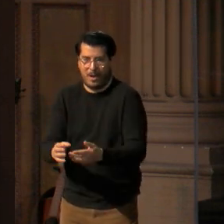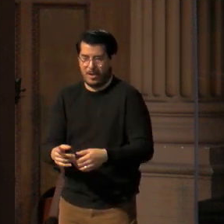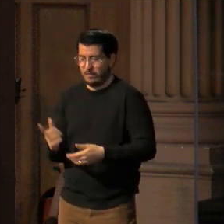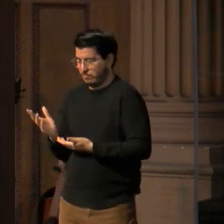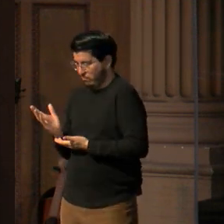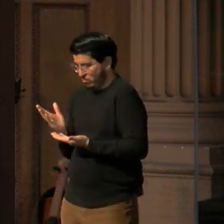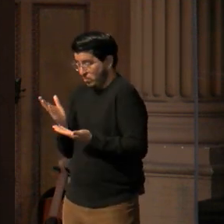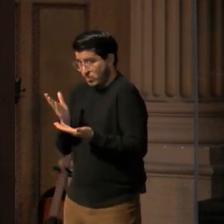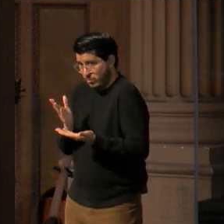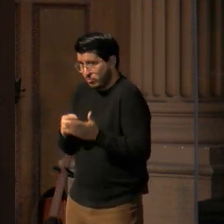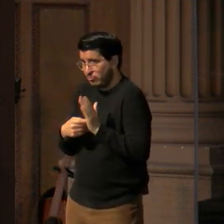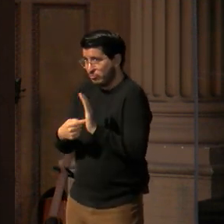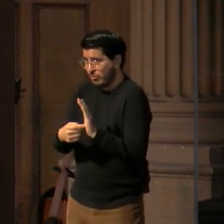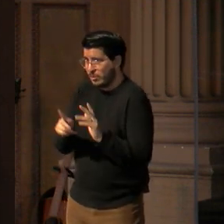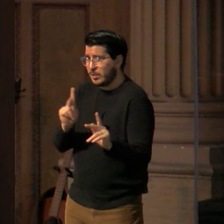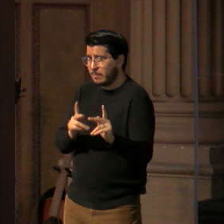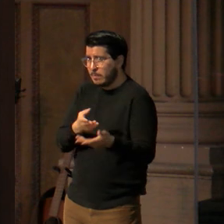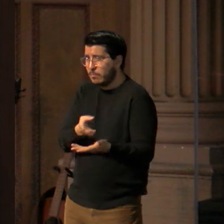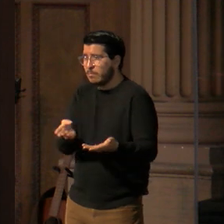so that they can digest it.